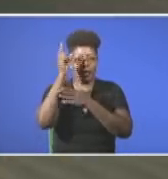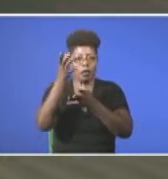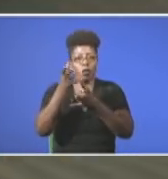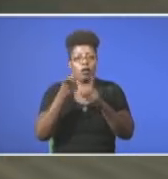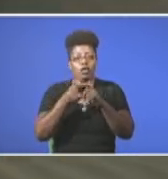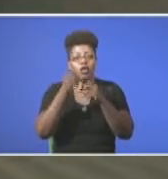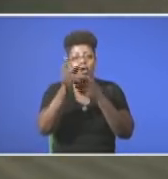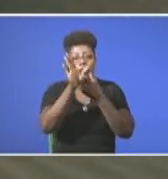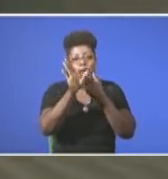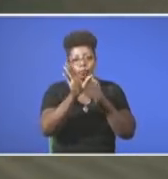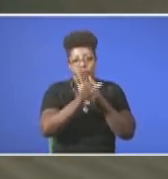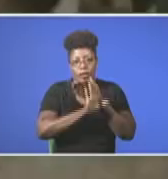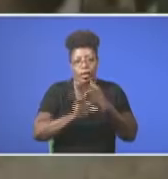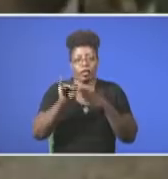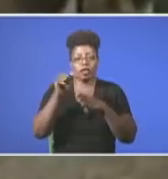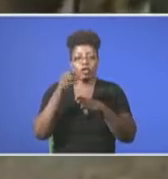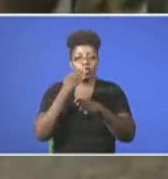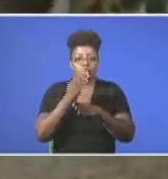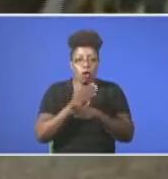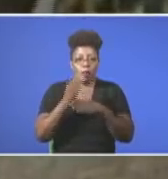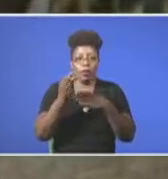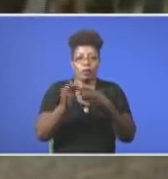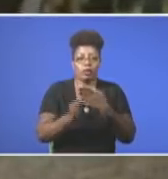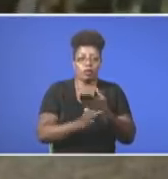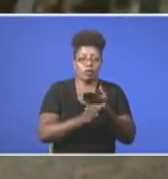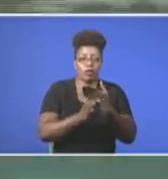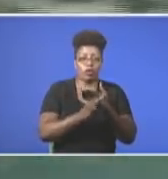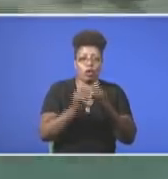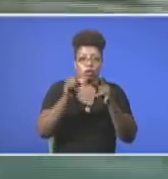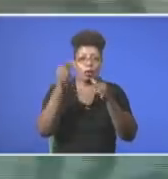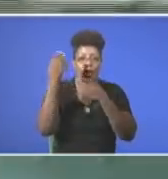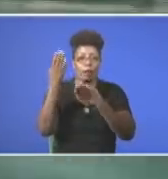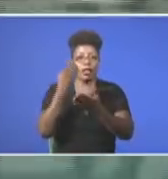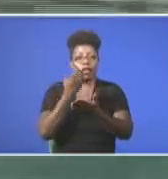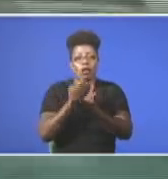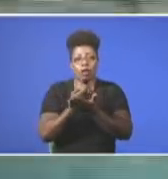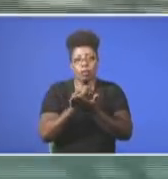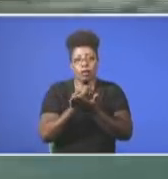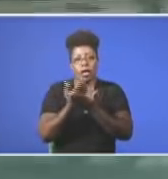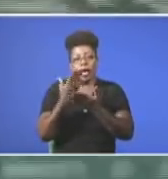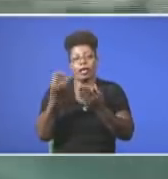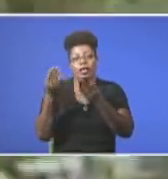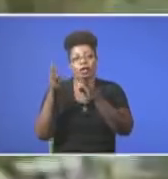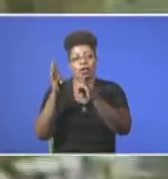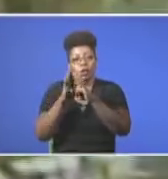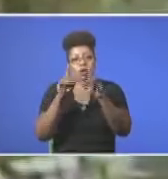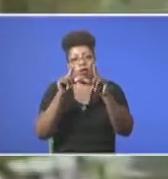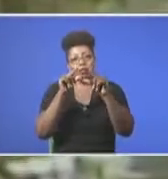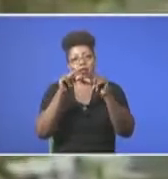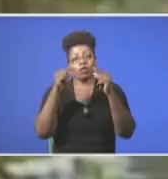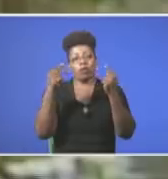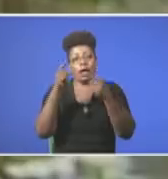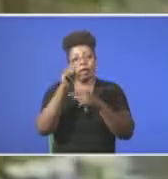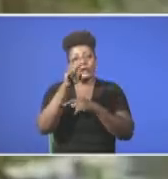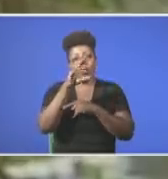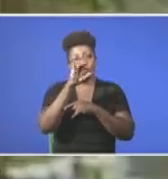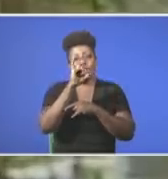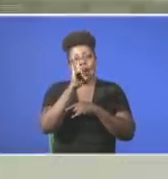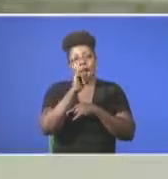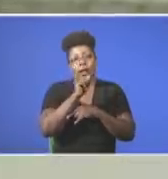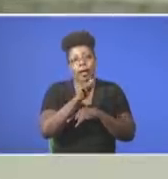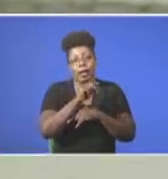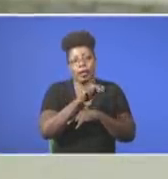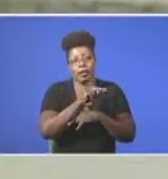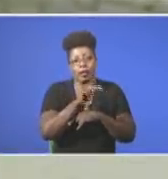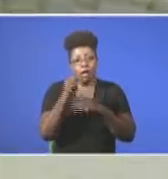protect jobs and preserve Grand Bahama's economy, and the closure of the Grand Lucayan could have a devastating impact on